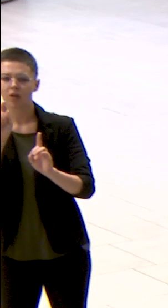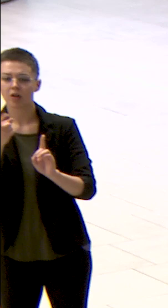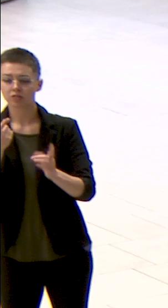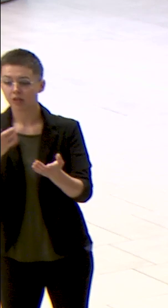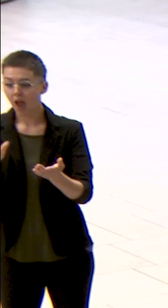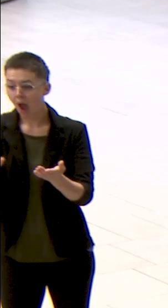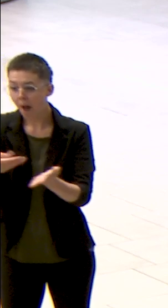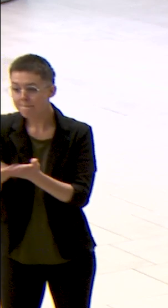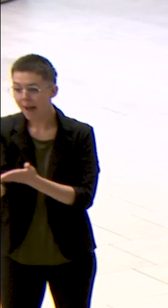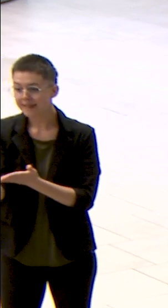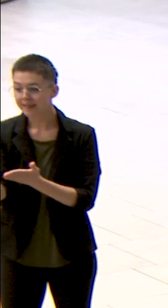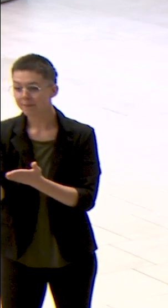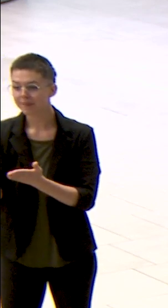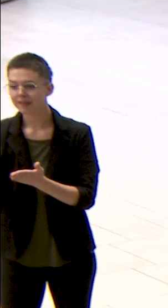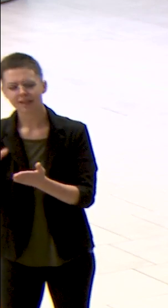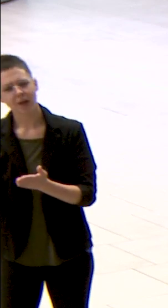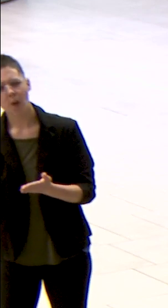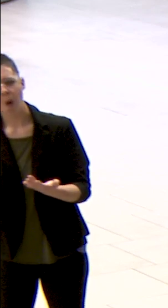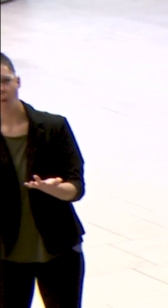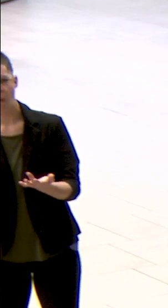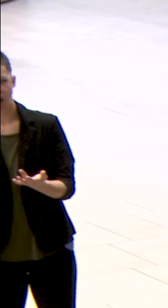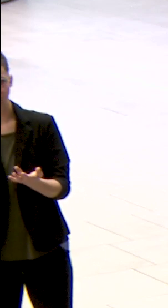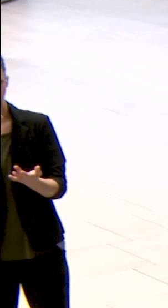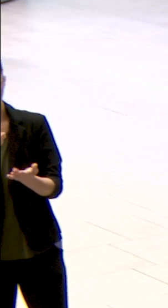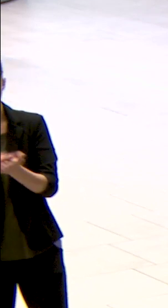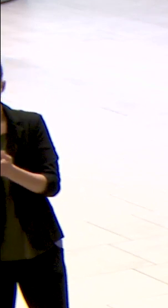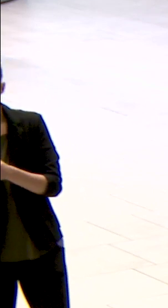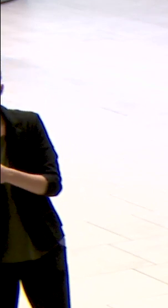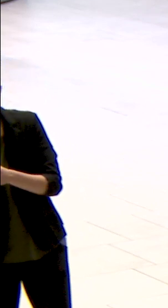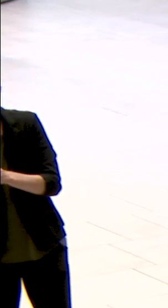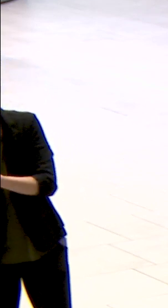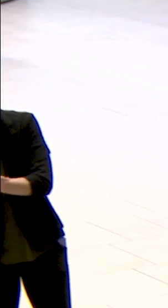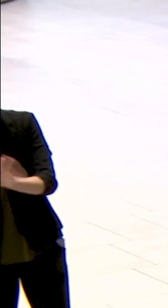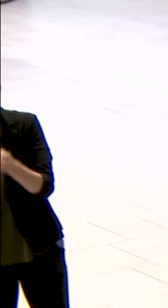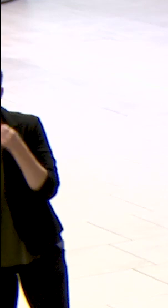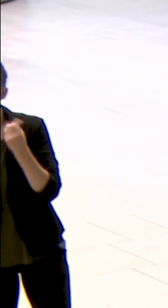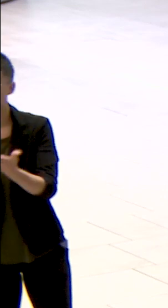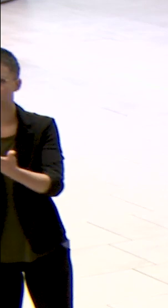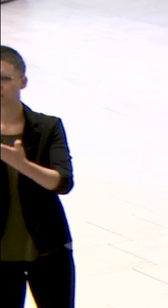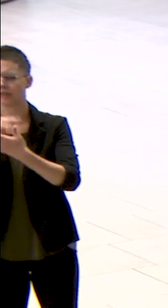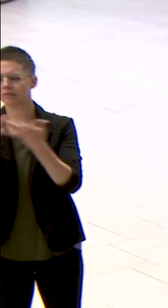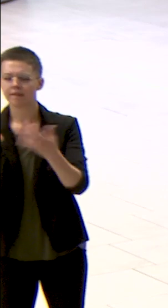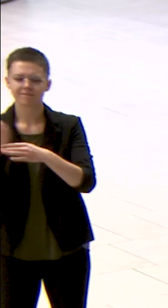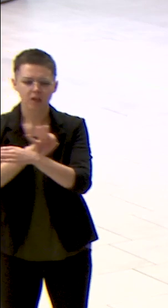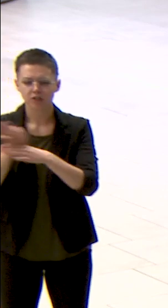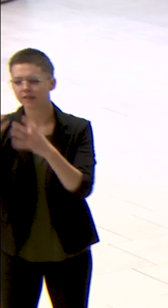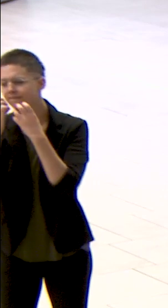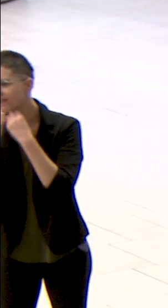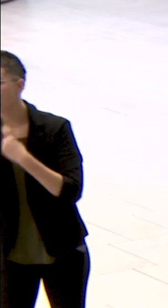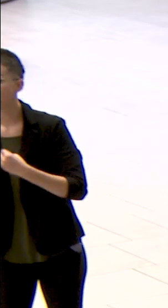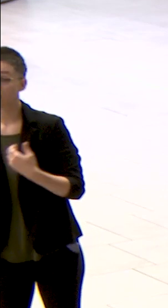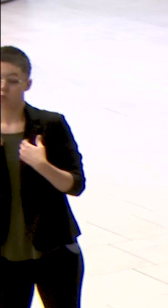buy something. It's why are you going to give your loyalty to a brand? There's many, many reasons. Of course, function, value, there's some